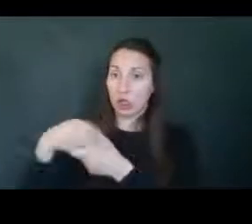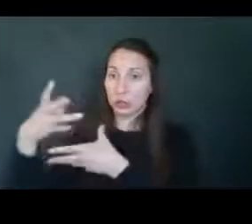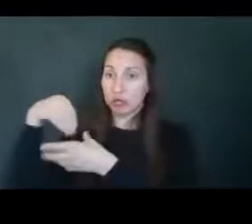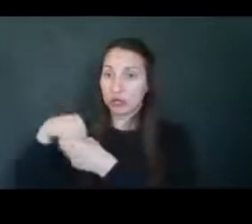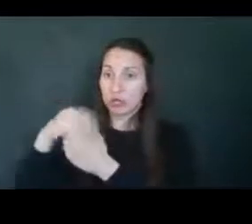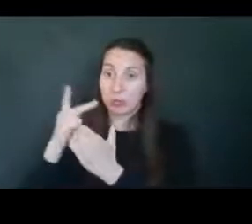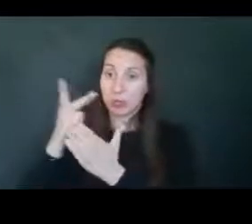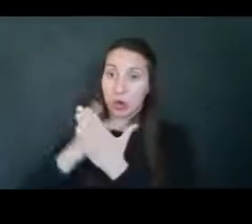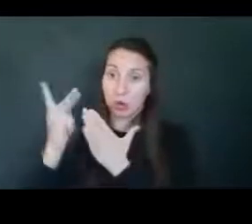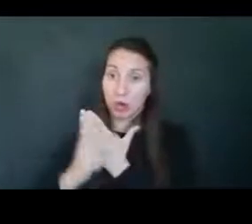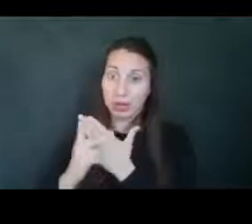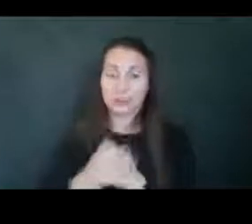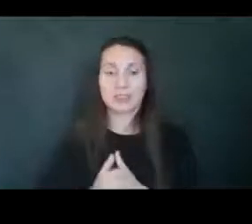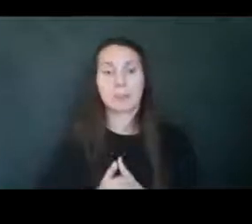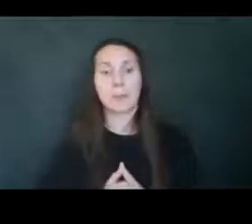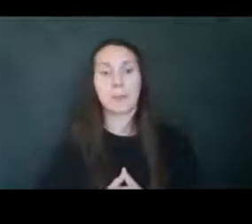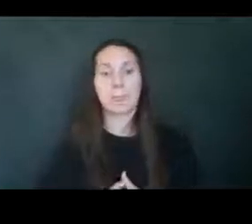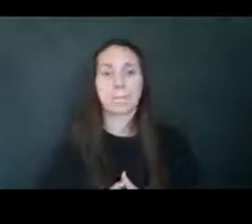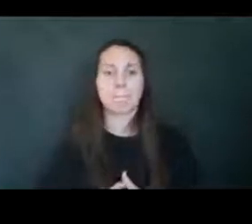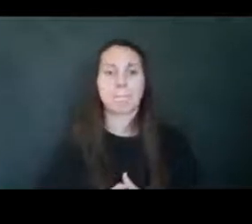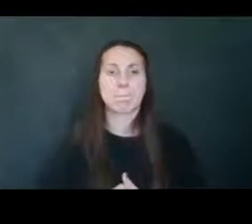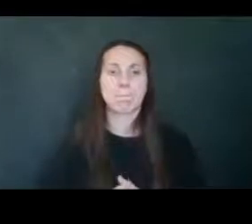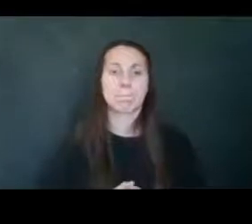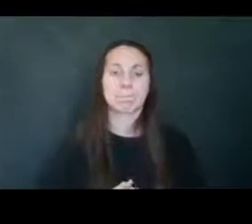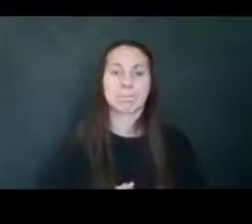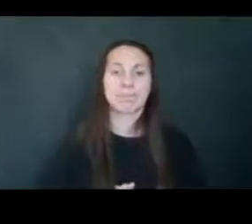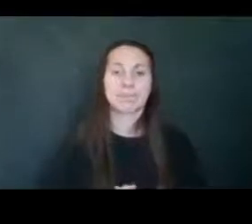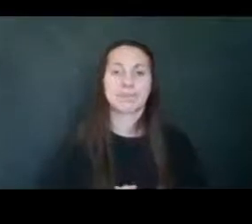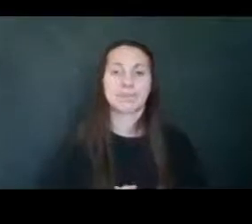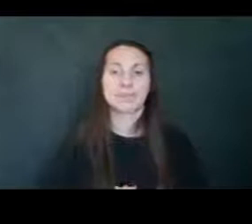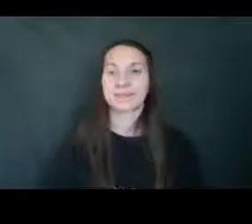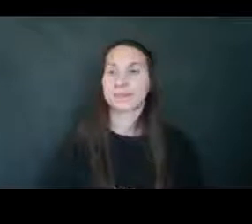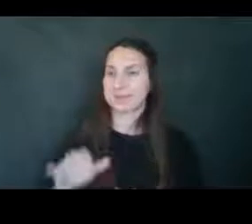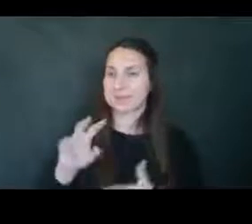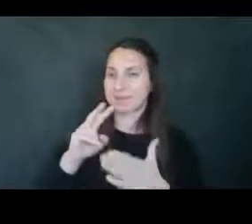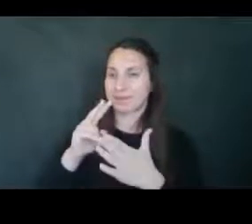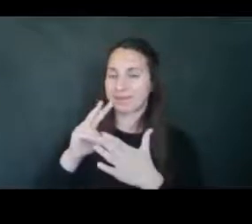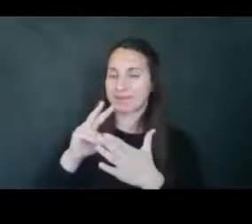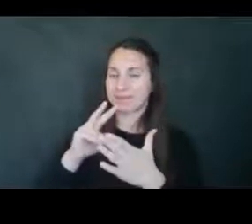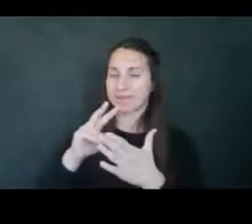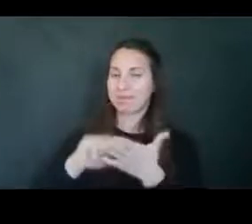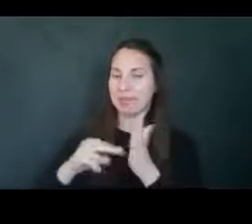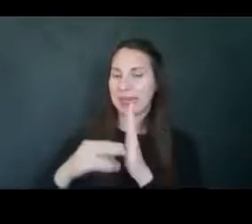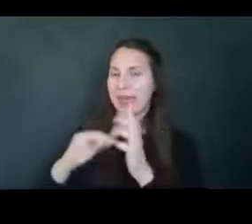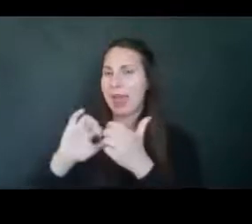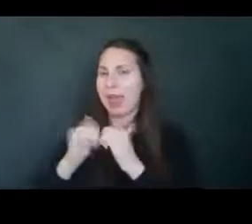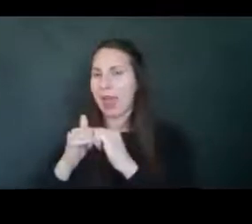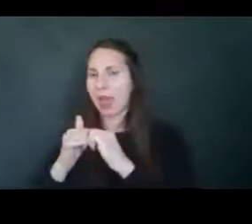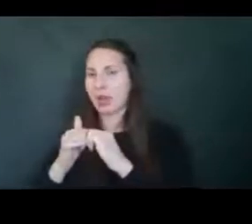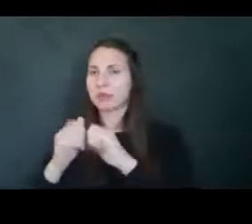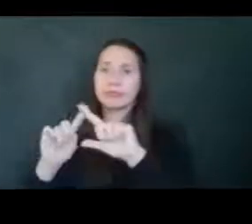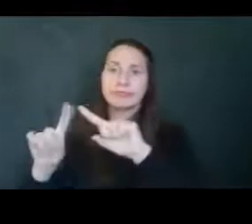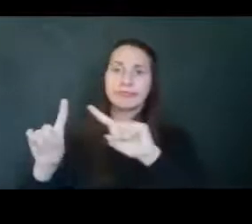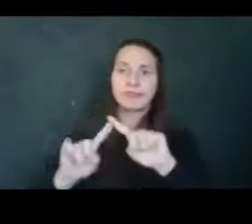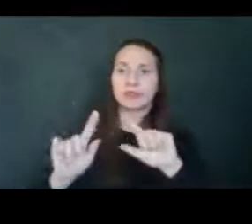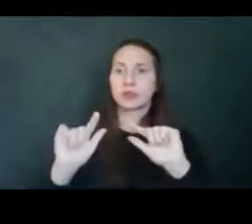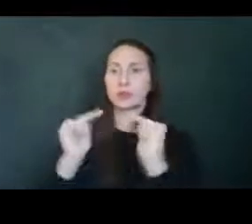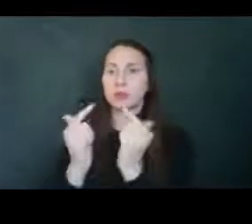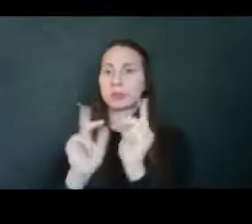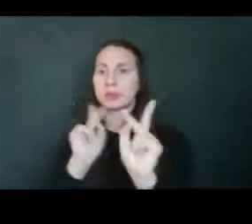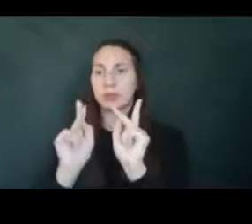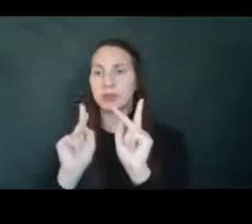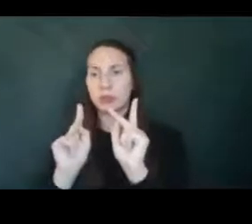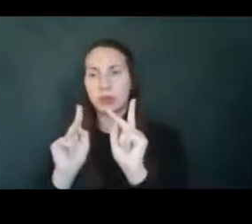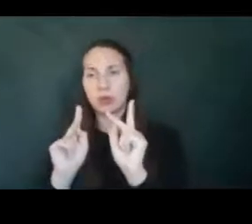what that meant, how different congregations viewed that request, what they thought the outcome might be,